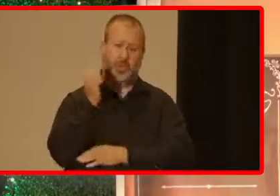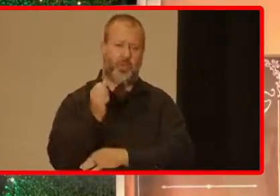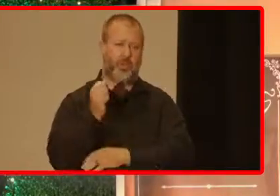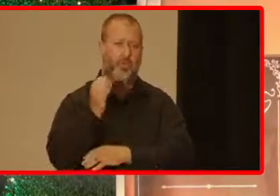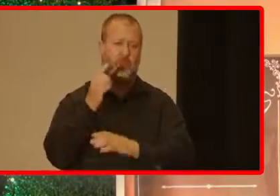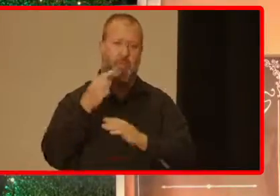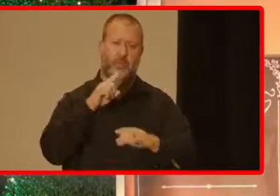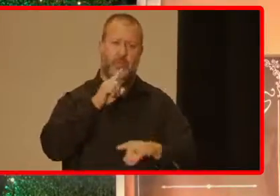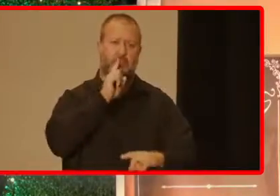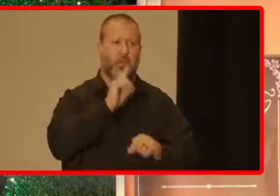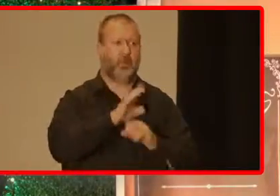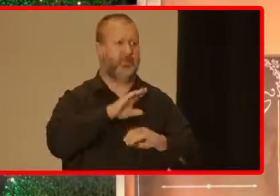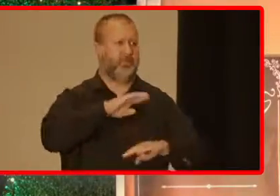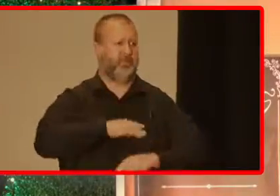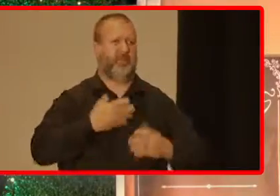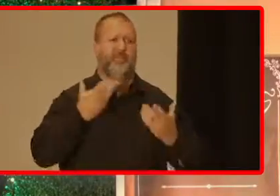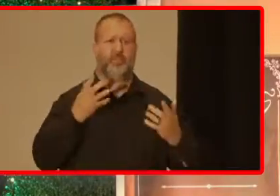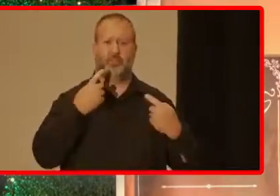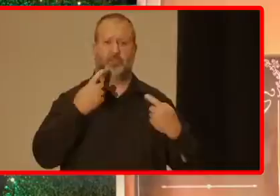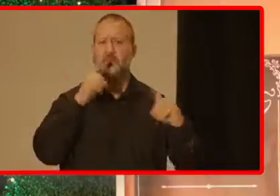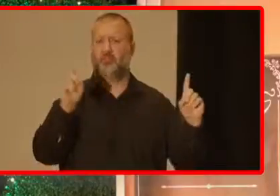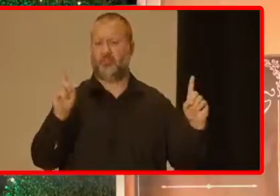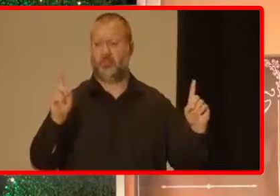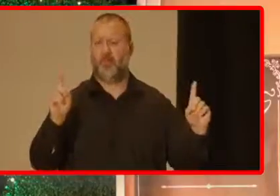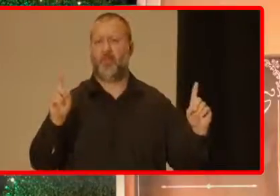fulfilled promises.